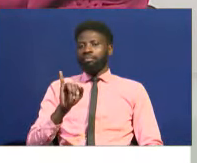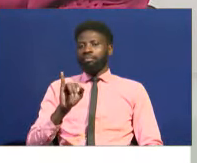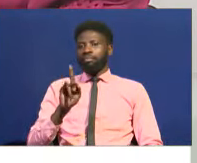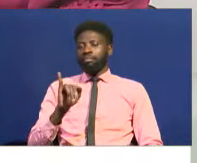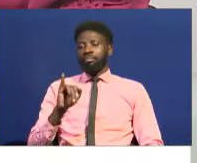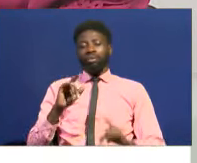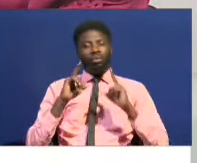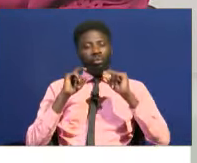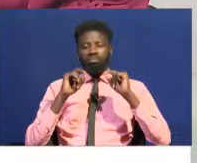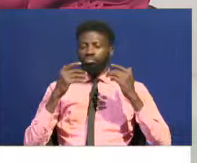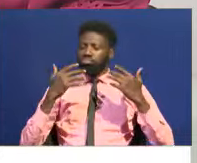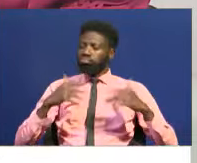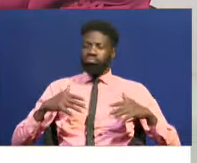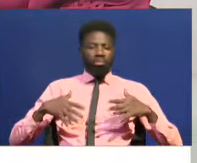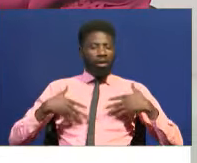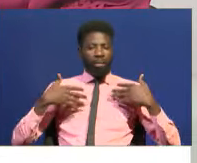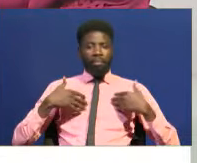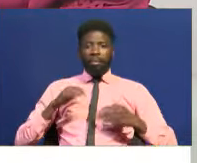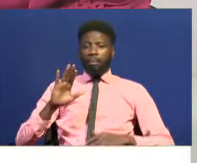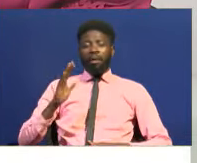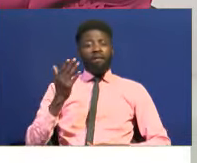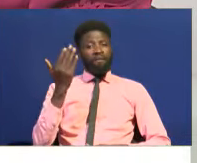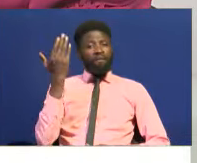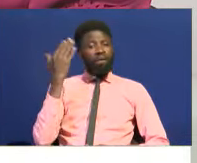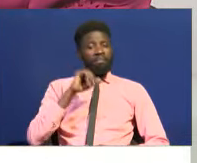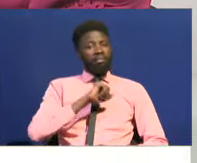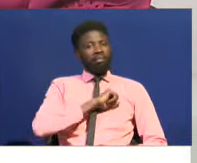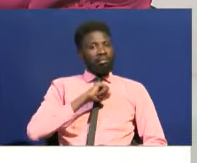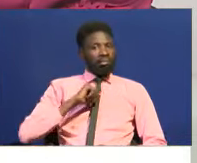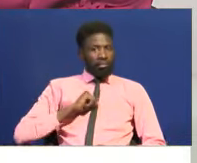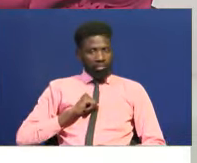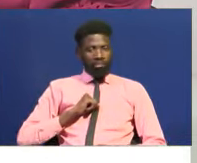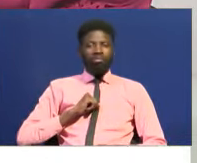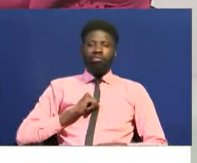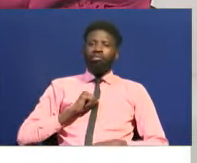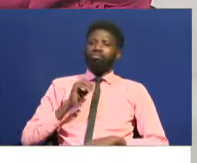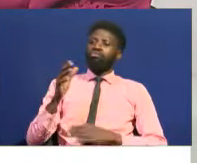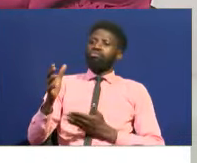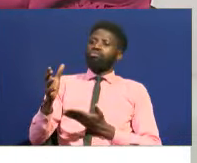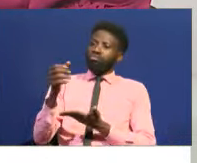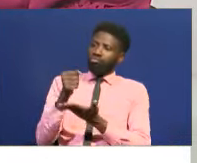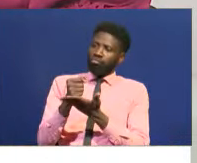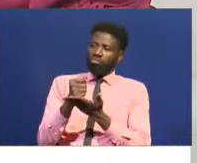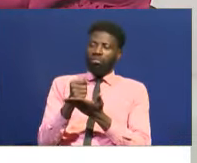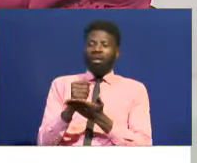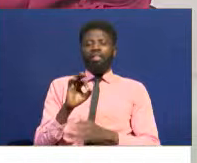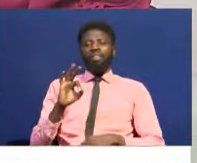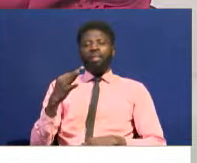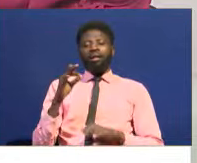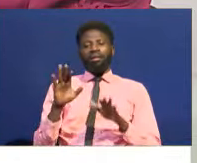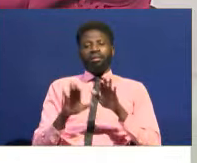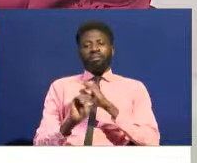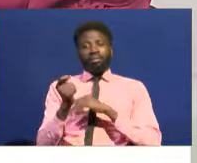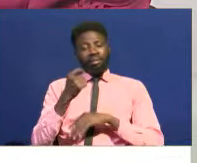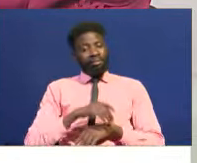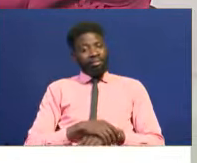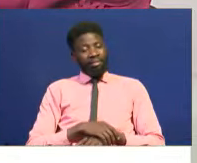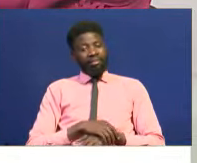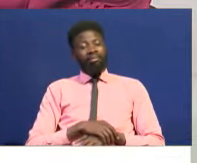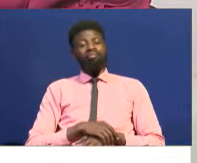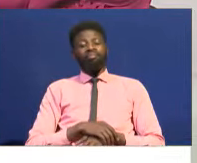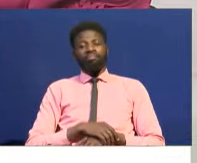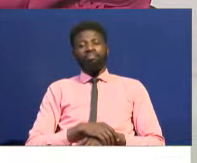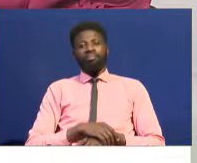in the appointment of their former senator as the third deputy president of Kenya. Well, some of the residents camped at Kindiki's